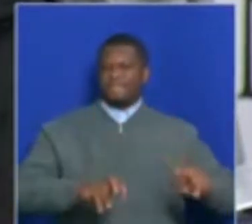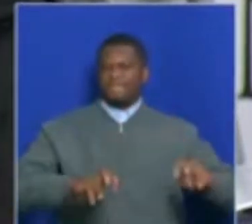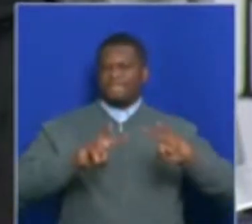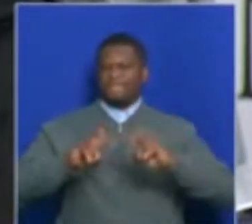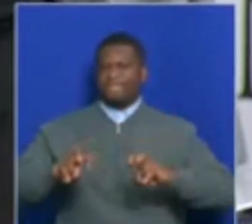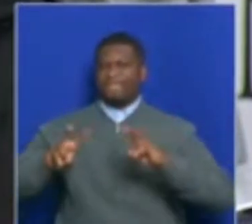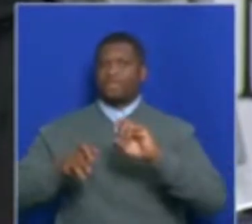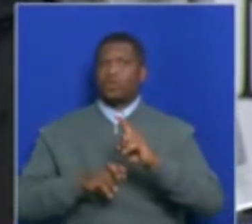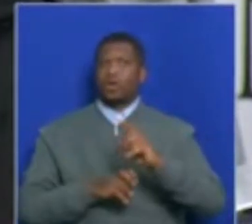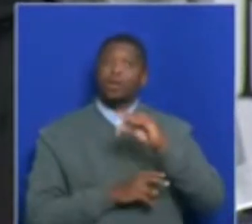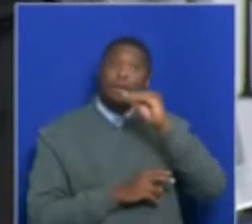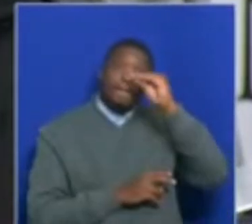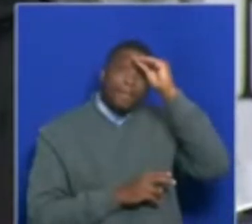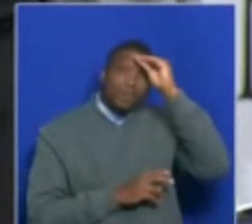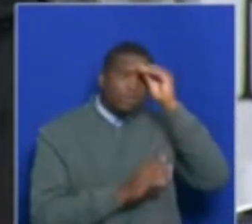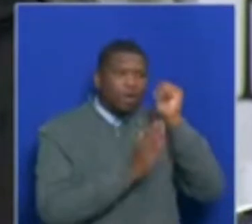the